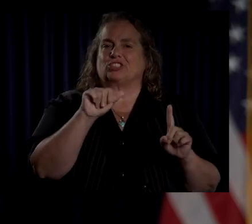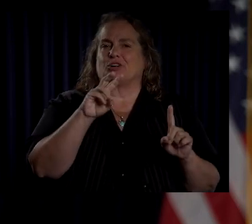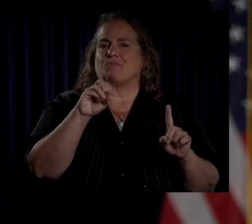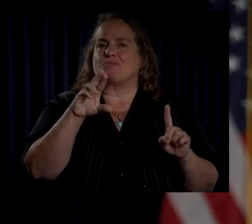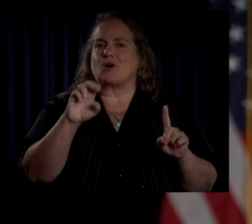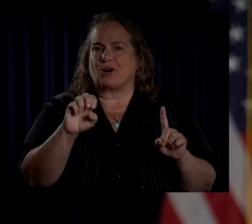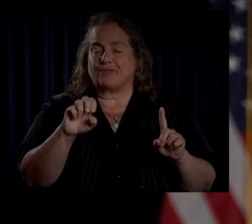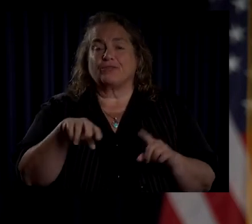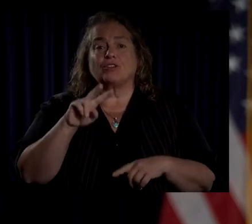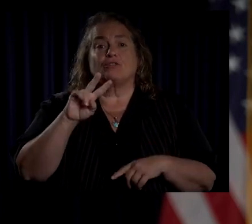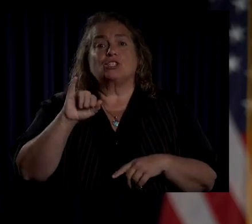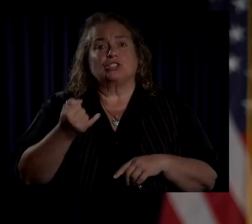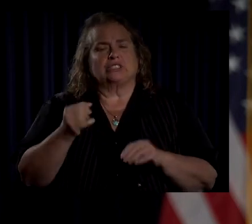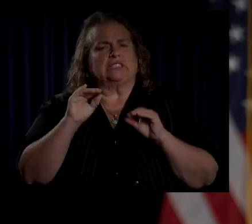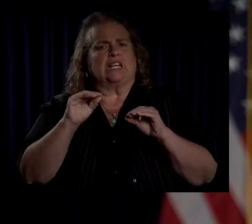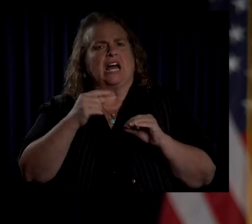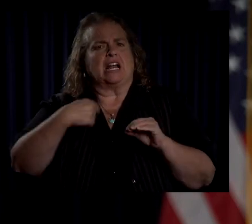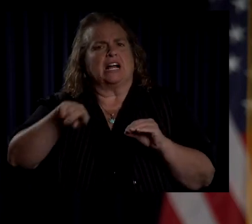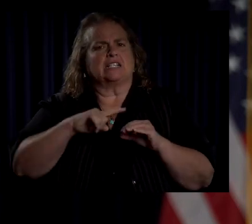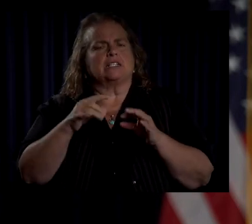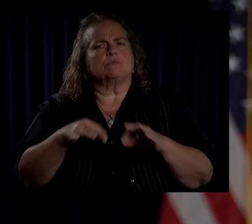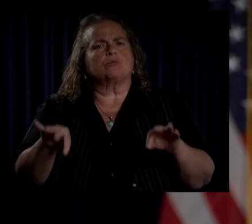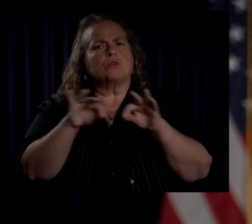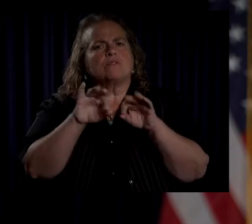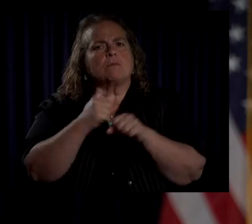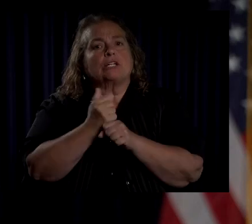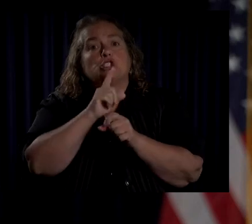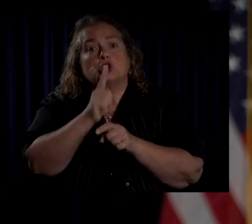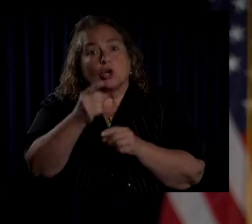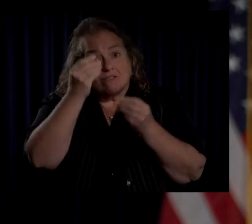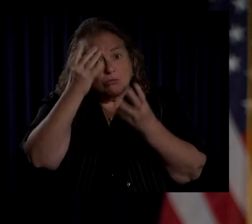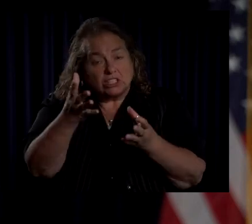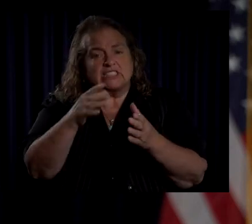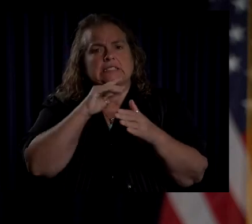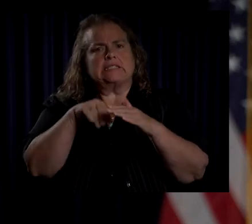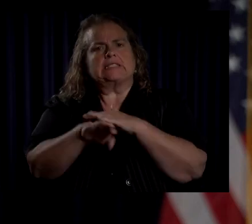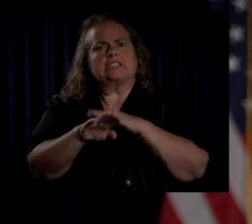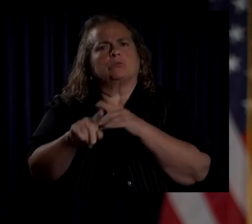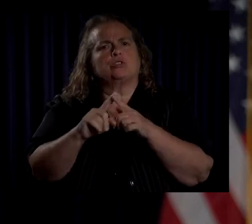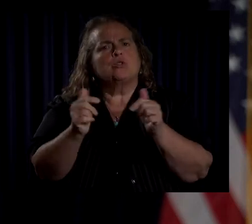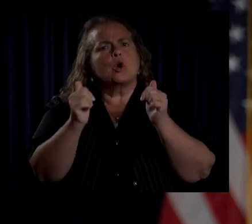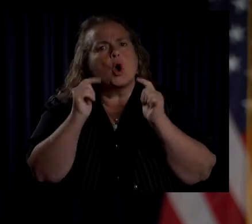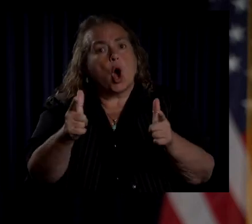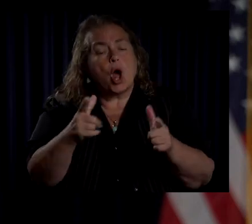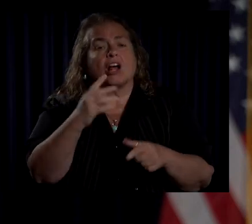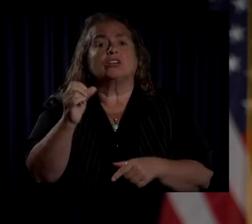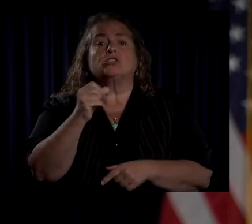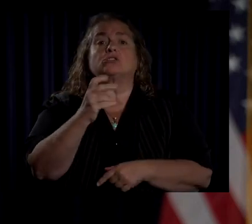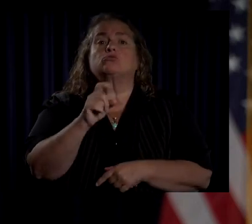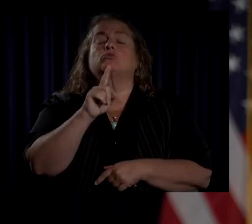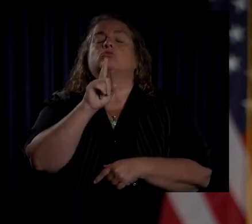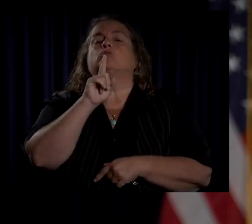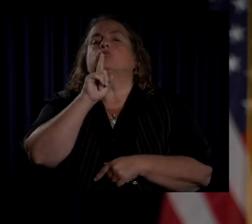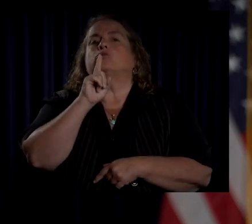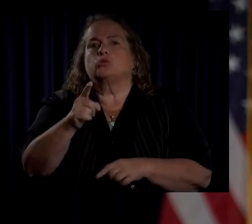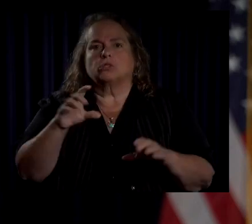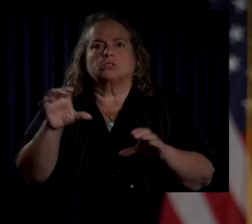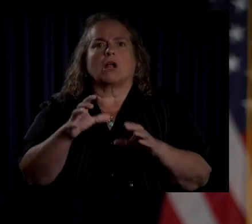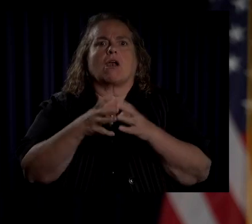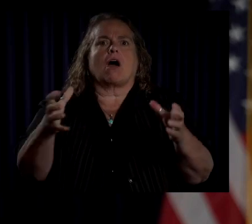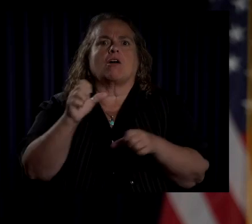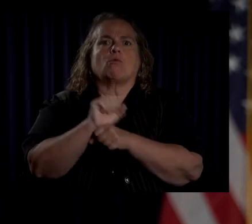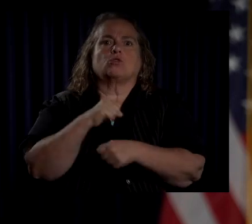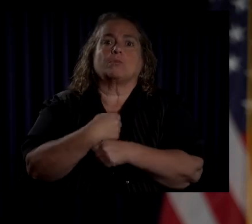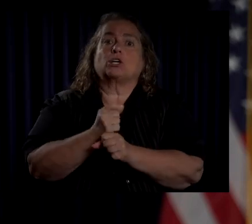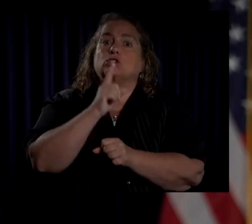Virginia. Over the past few months, Virginia has taught us the importance of making sure information is accessible to all. And she has truly stepped up